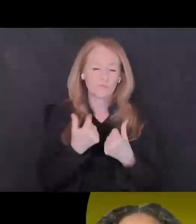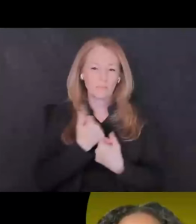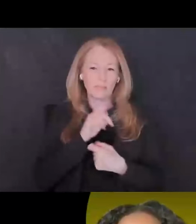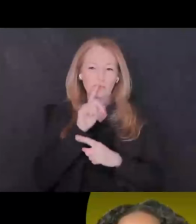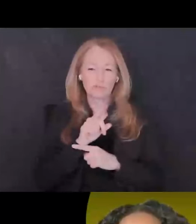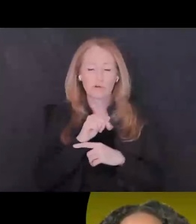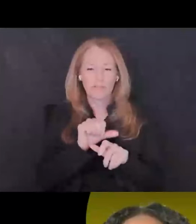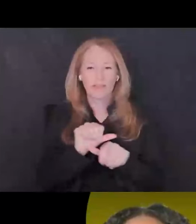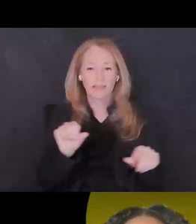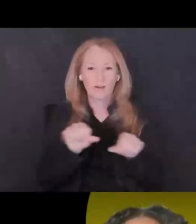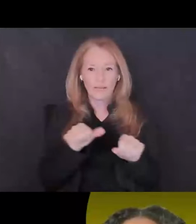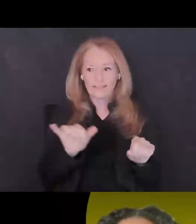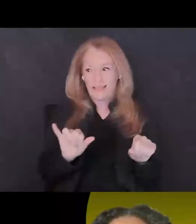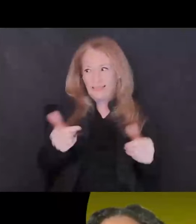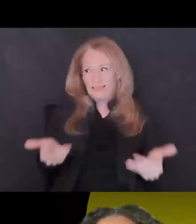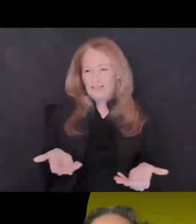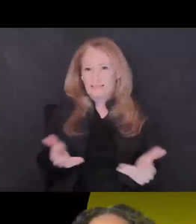that we acknowledge how mental